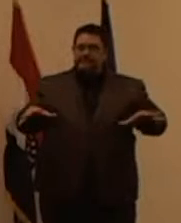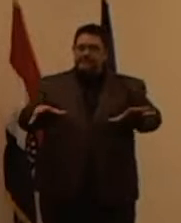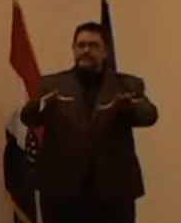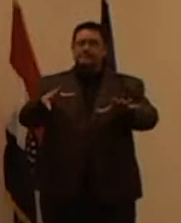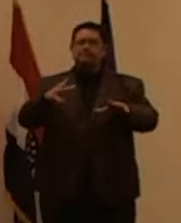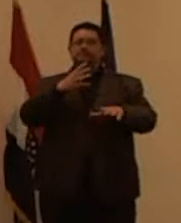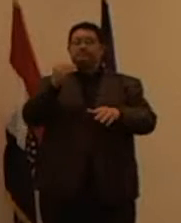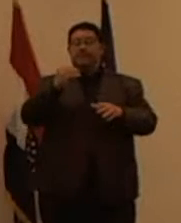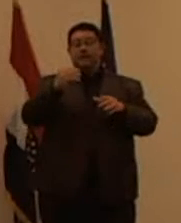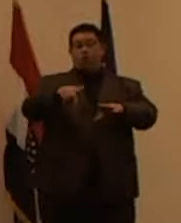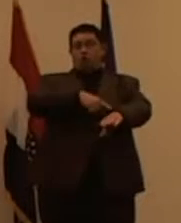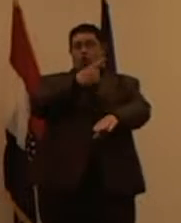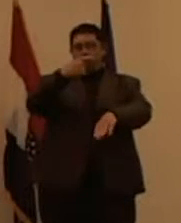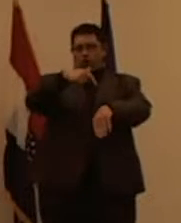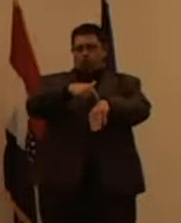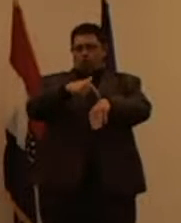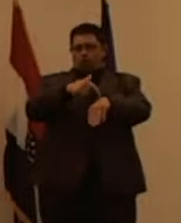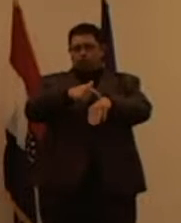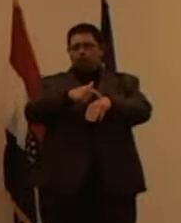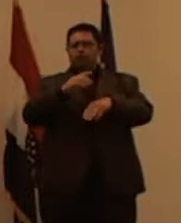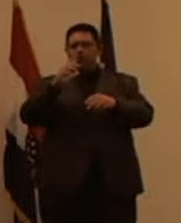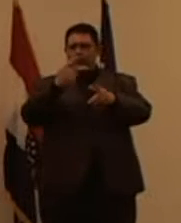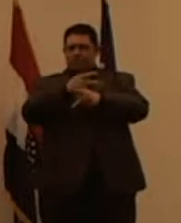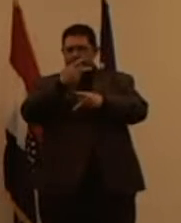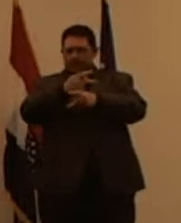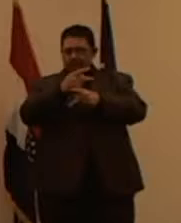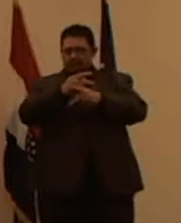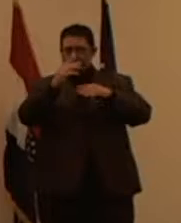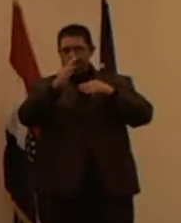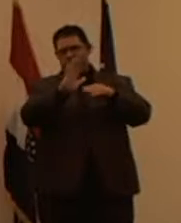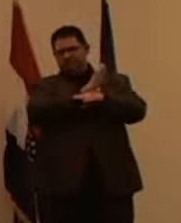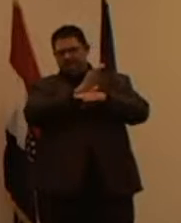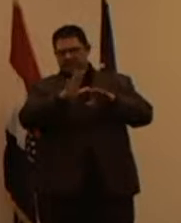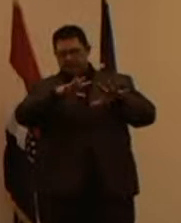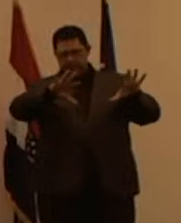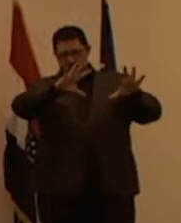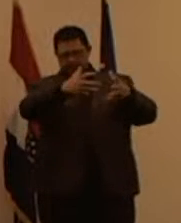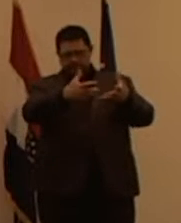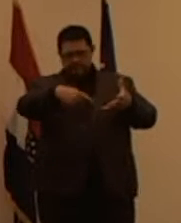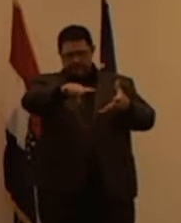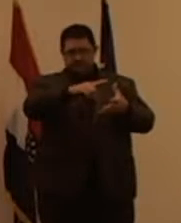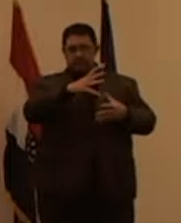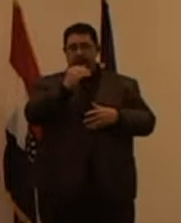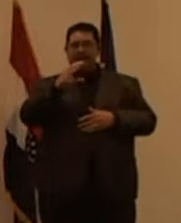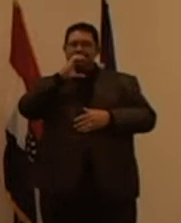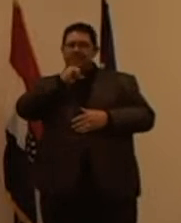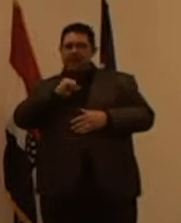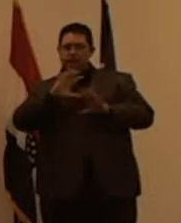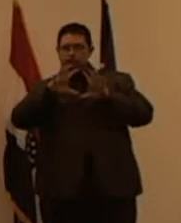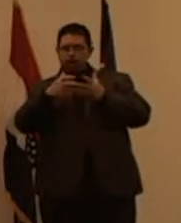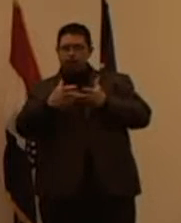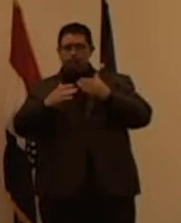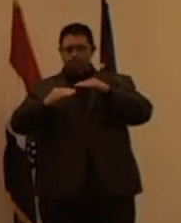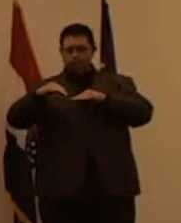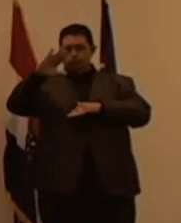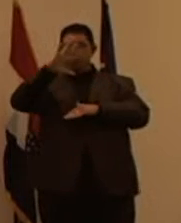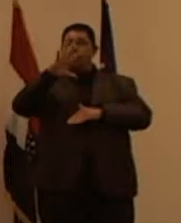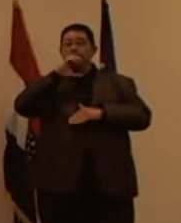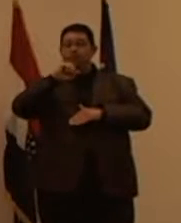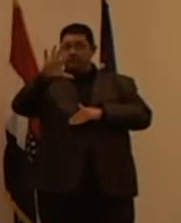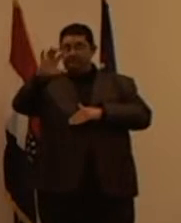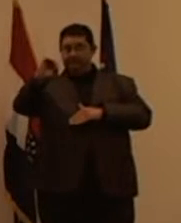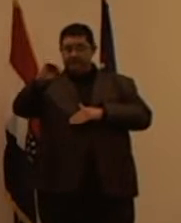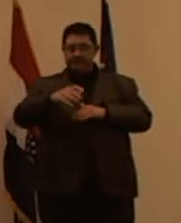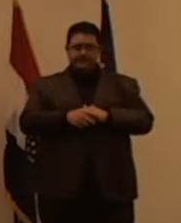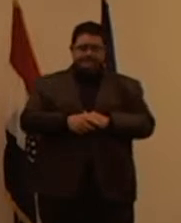care facilities and the decrease in the number of positive tests in the age group over 60 years old.